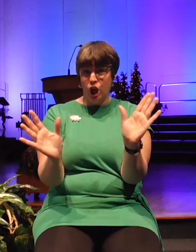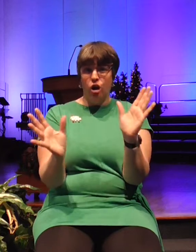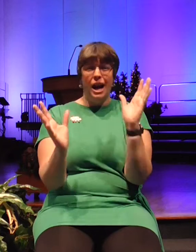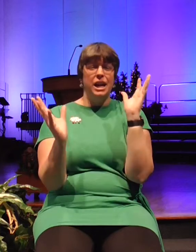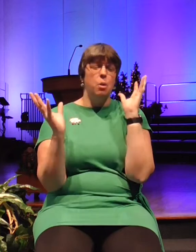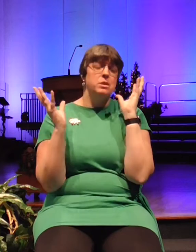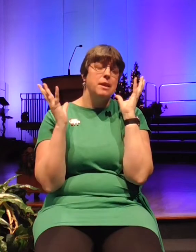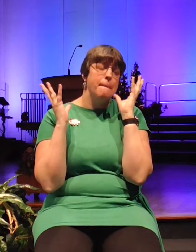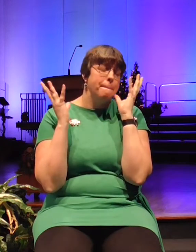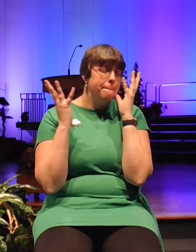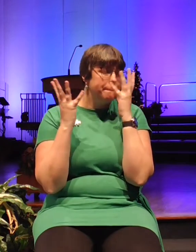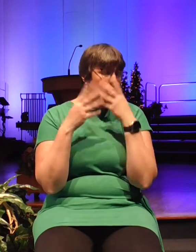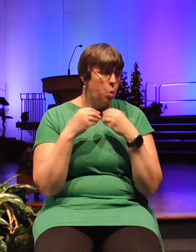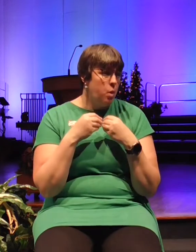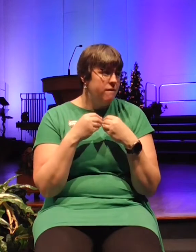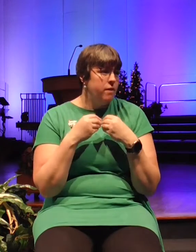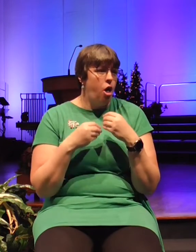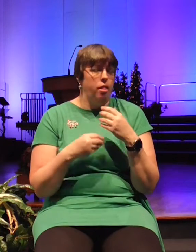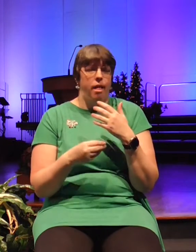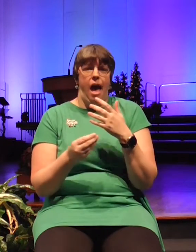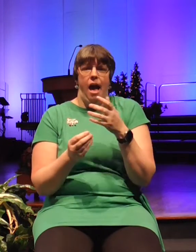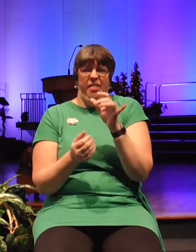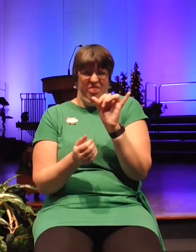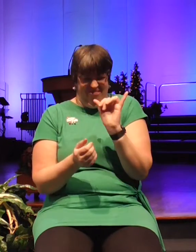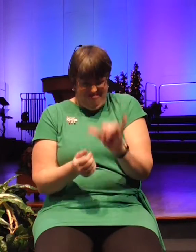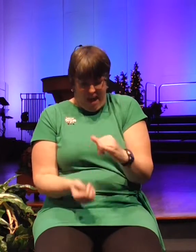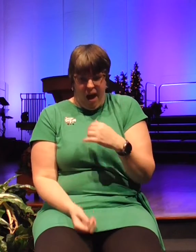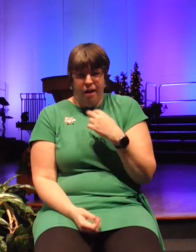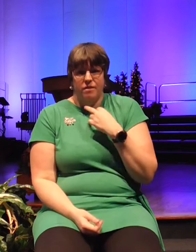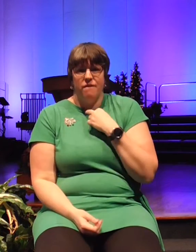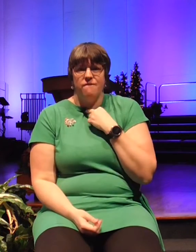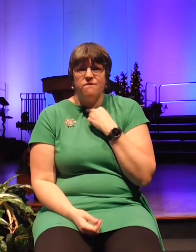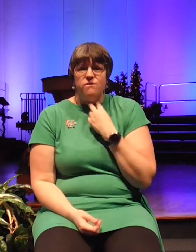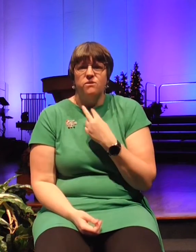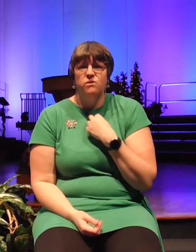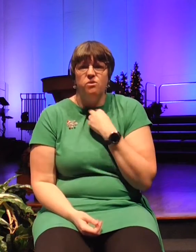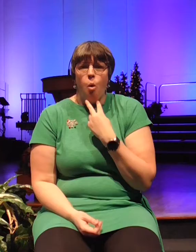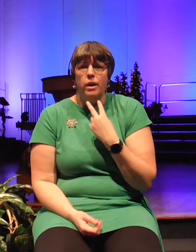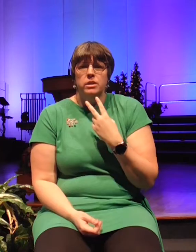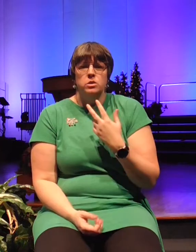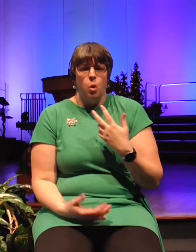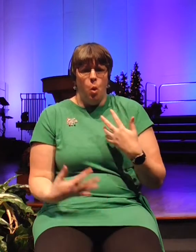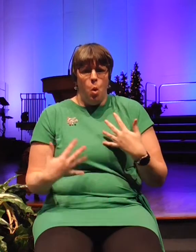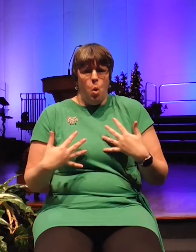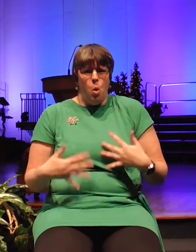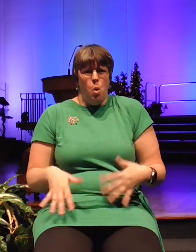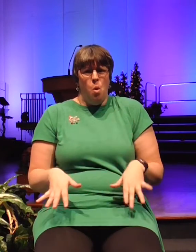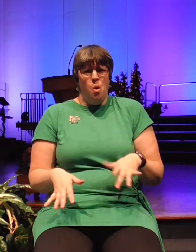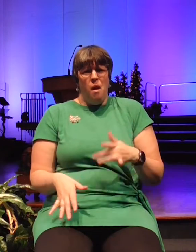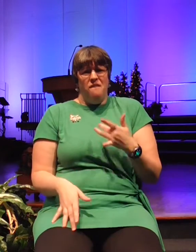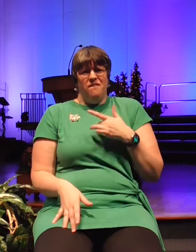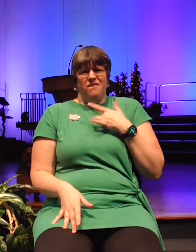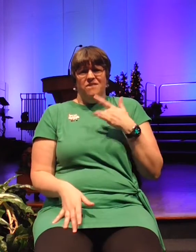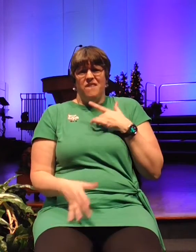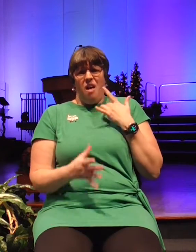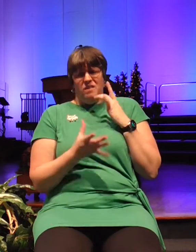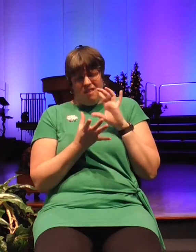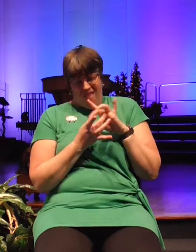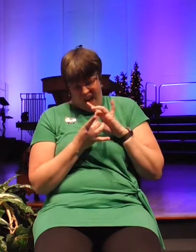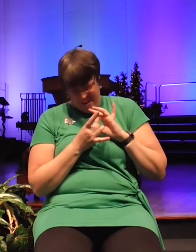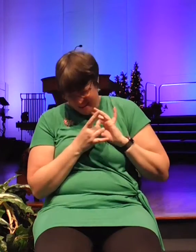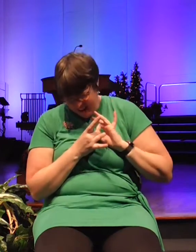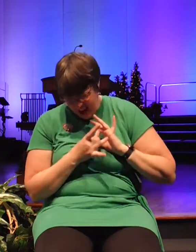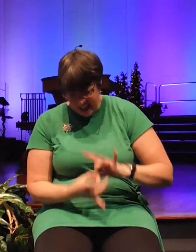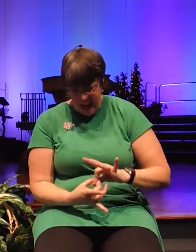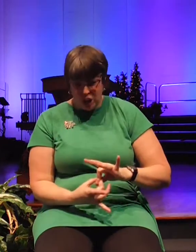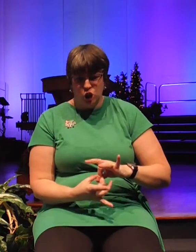was beautiful and brilliant. And the return of it caused me to feel that connection that I've